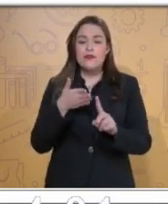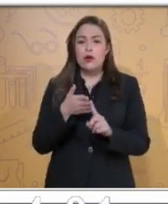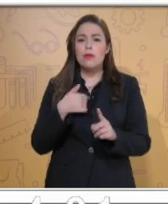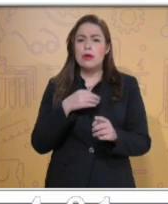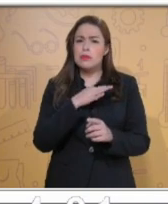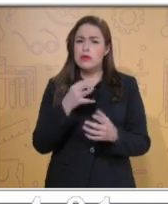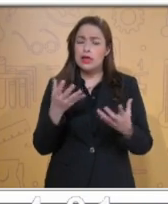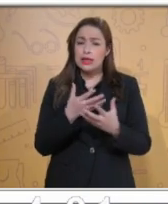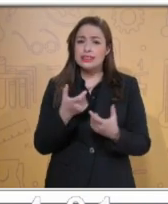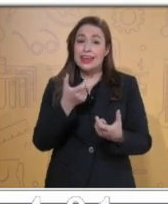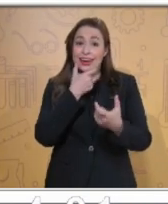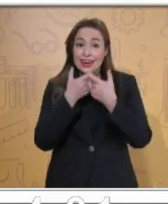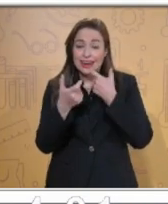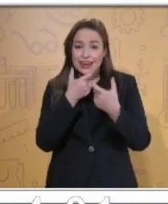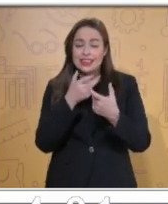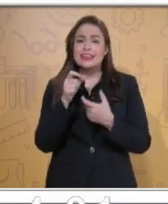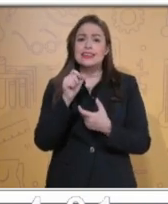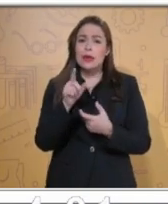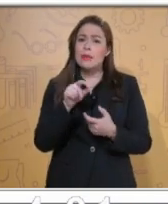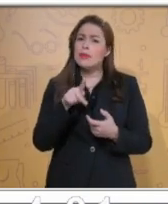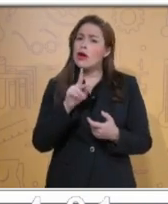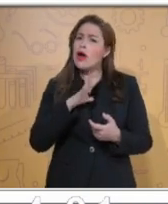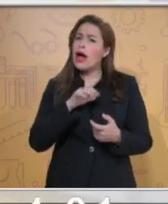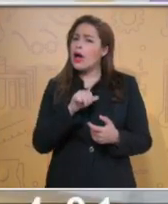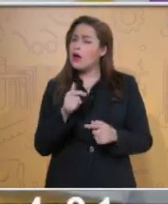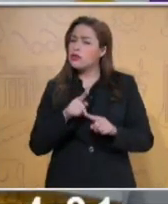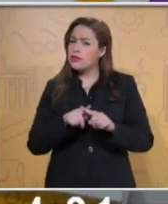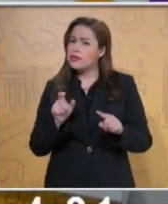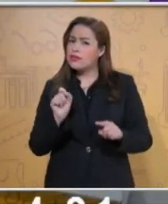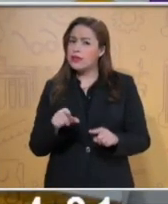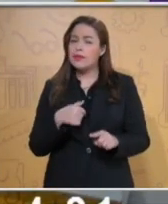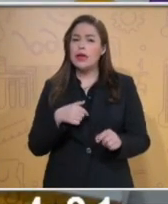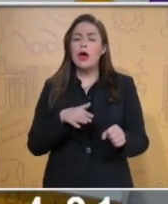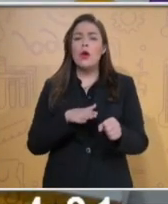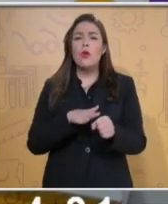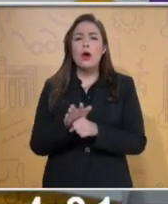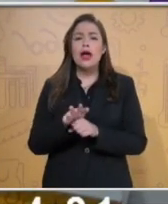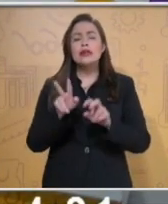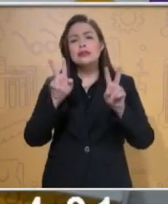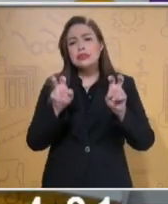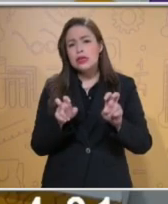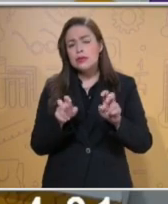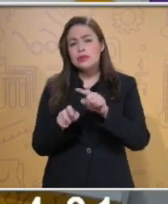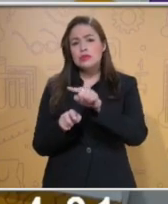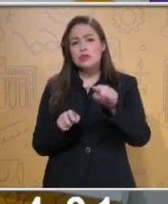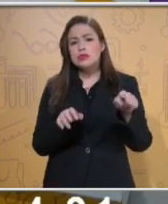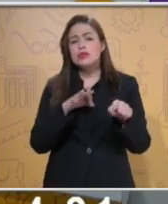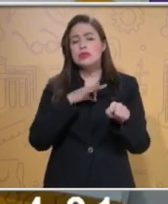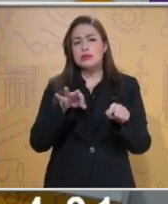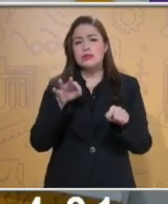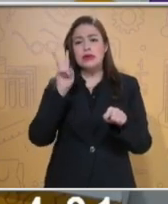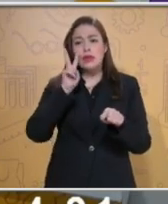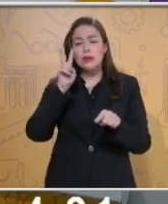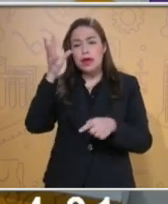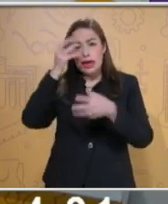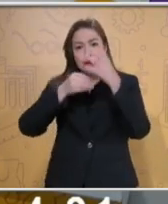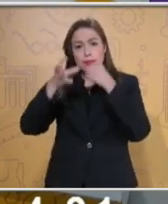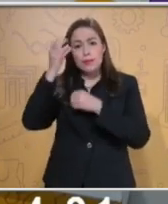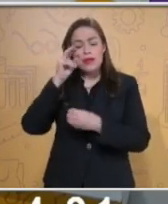Also, I want to ask you, which subjects do you think you can learn using comic